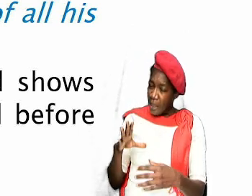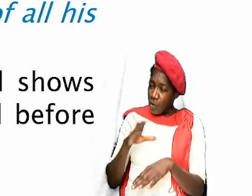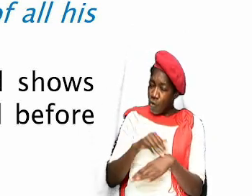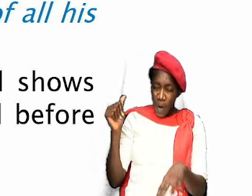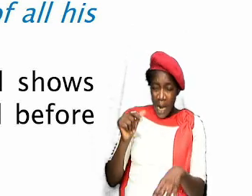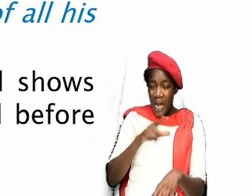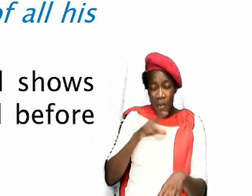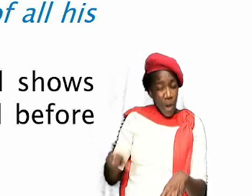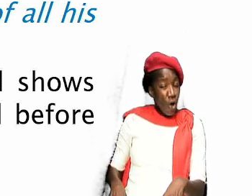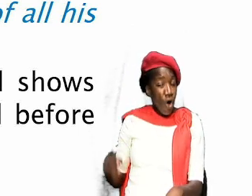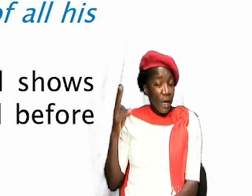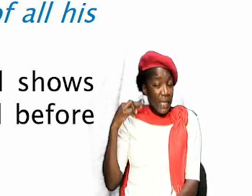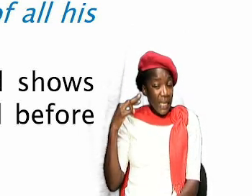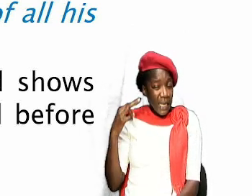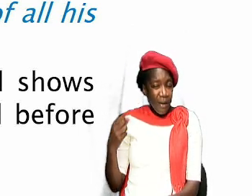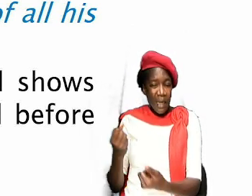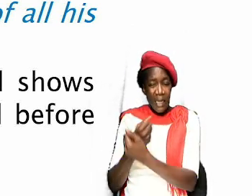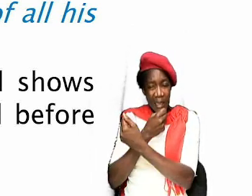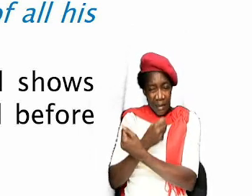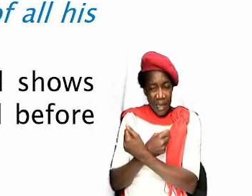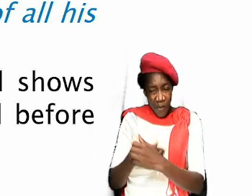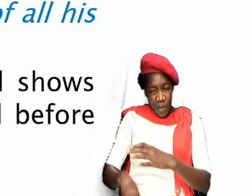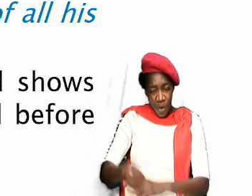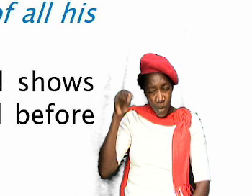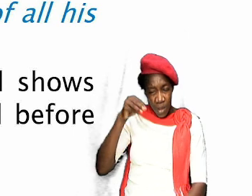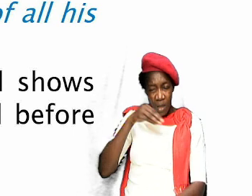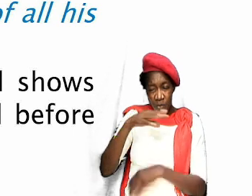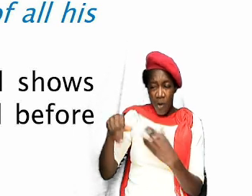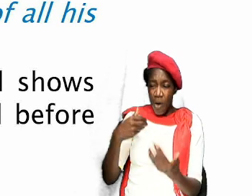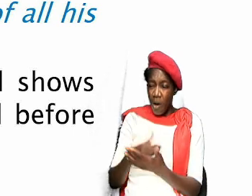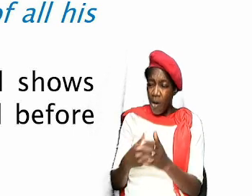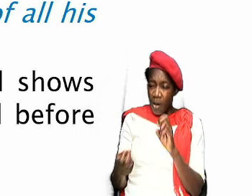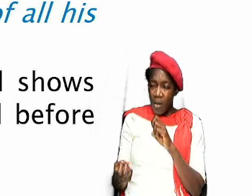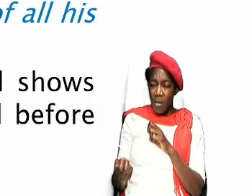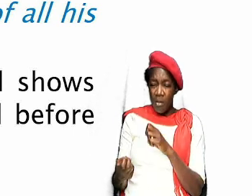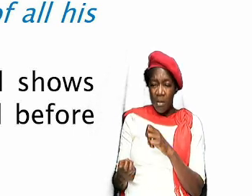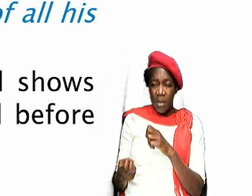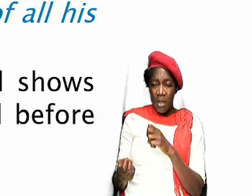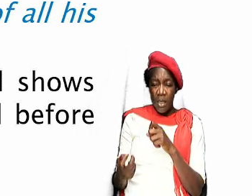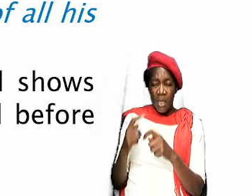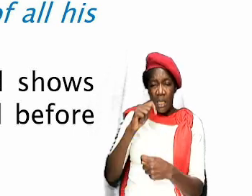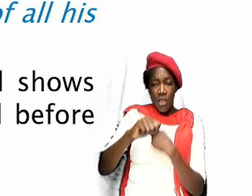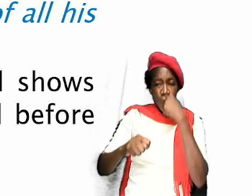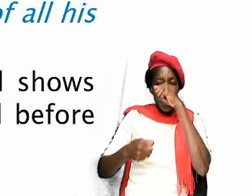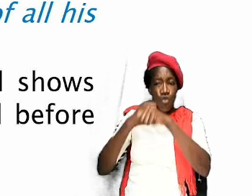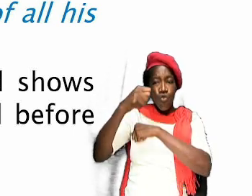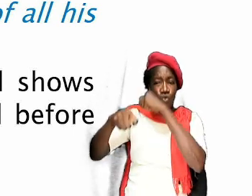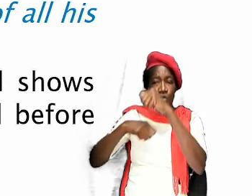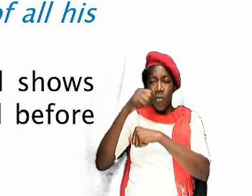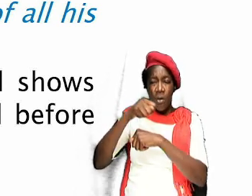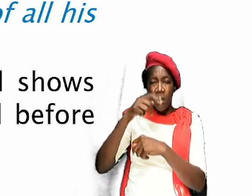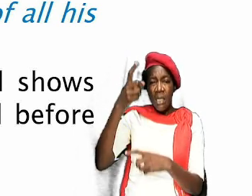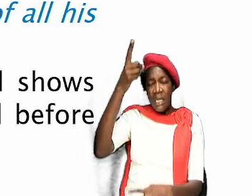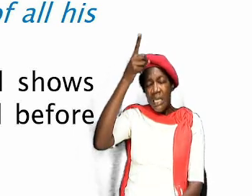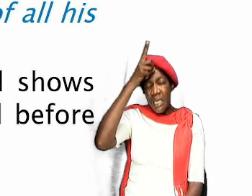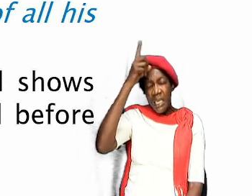Lord heard him and saved him out of all his trouble. David